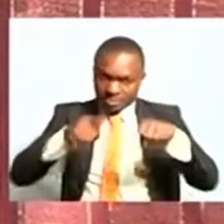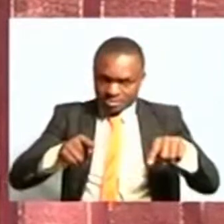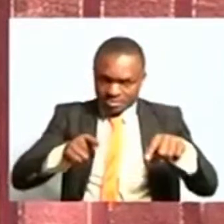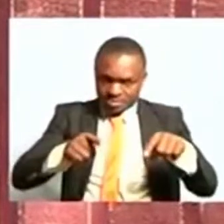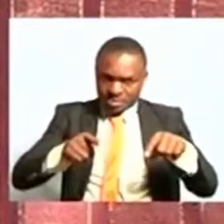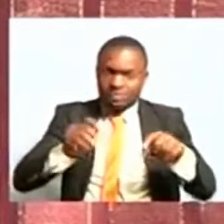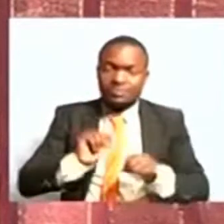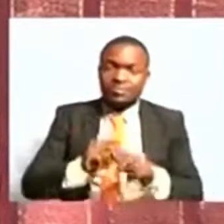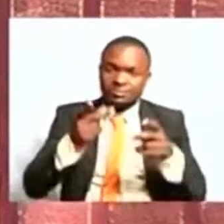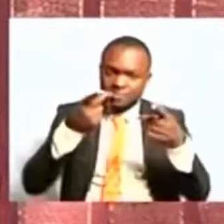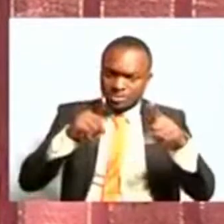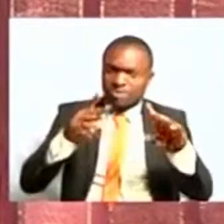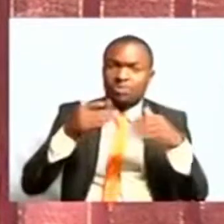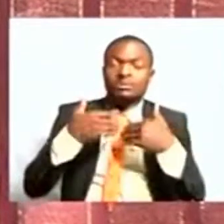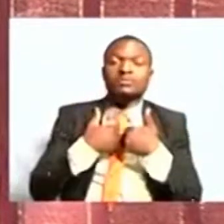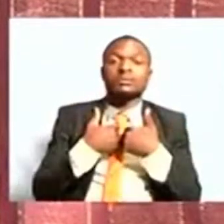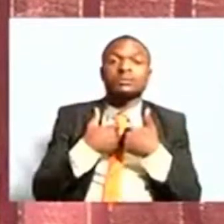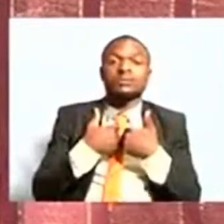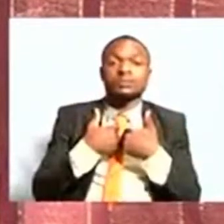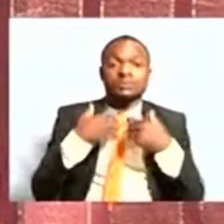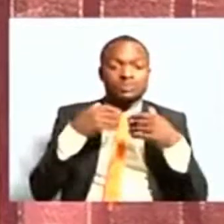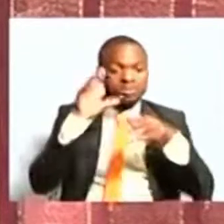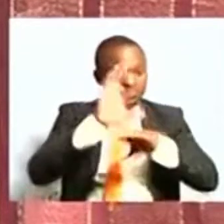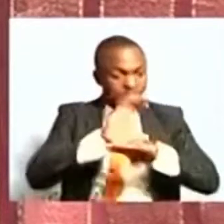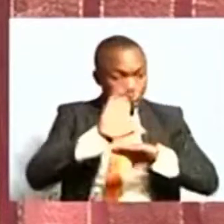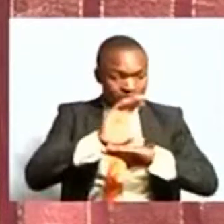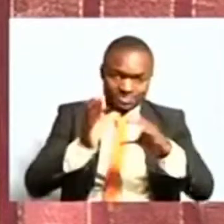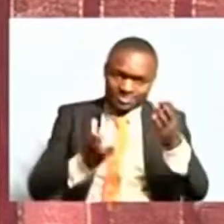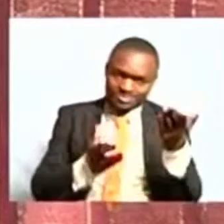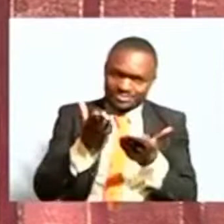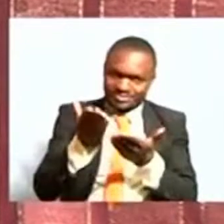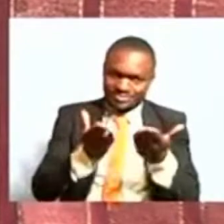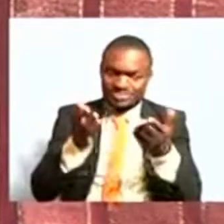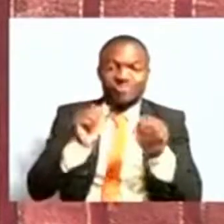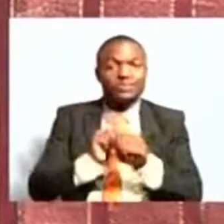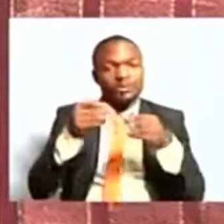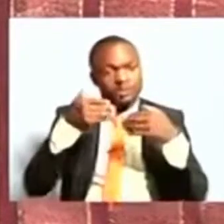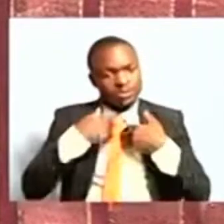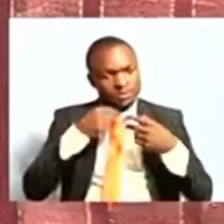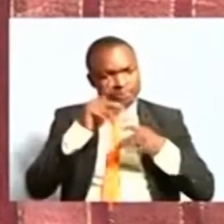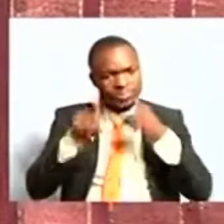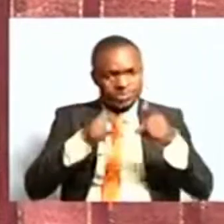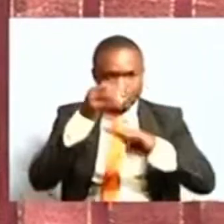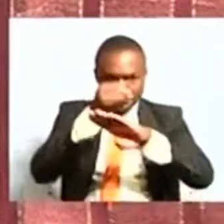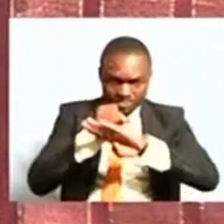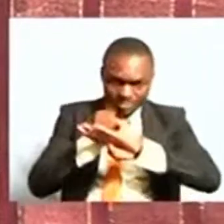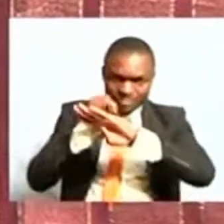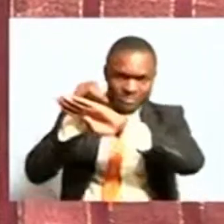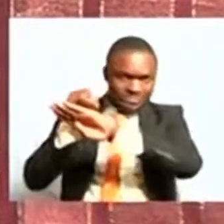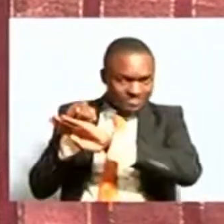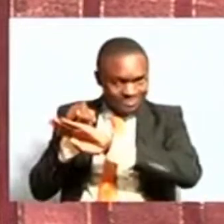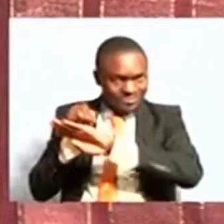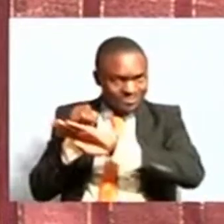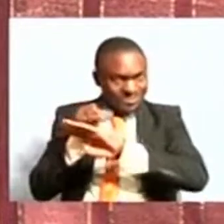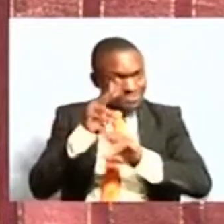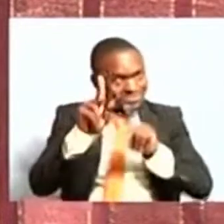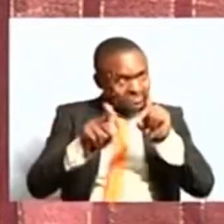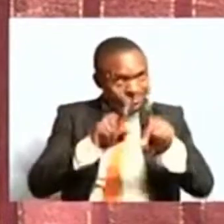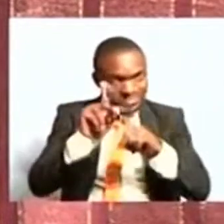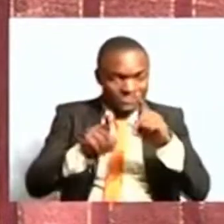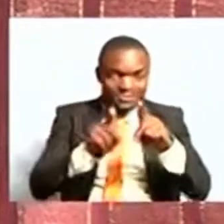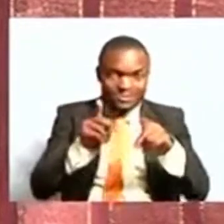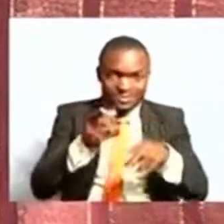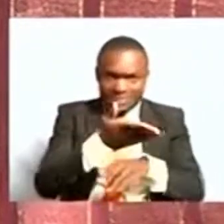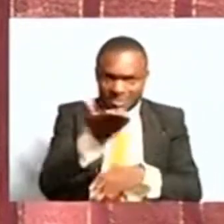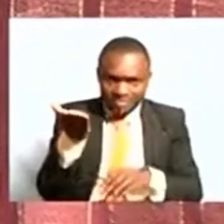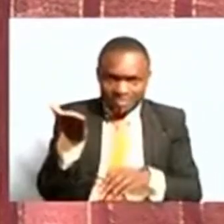when we are having our church services, we have people that we invite, people that have been affected